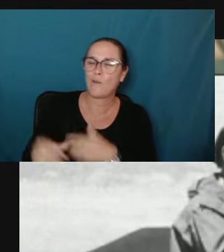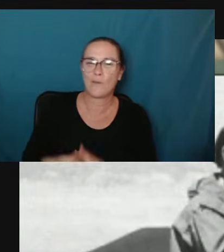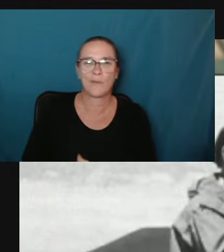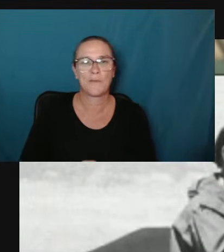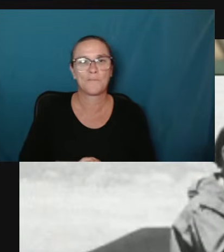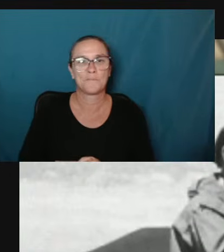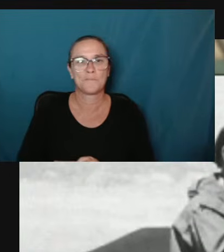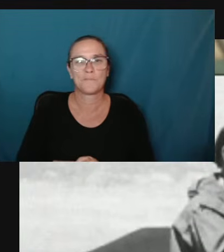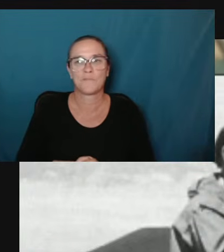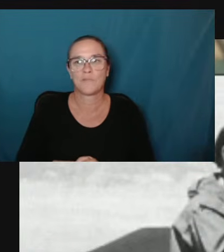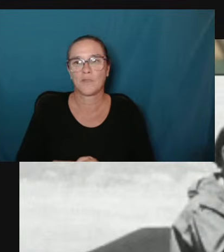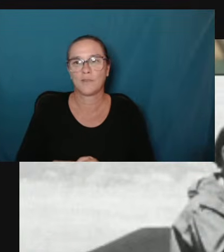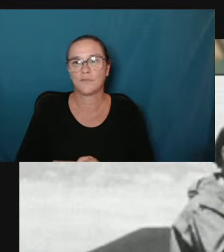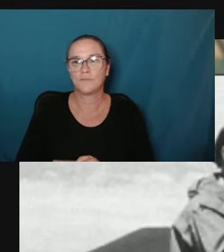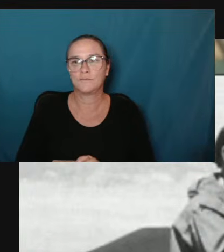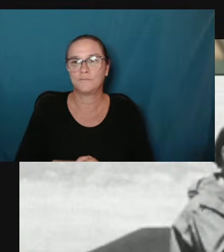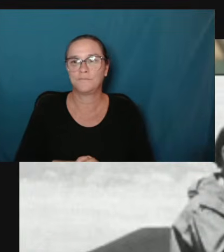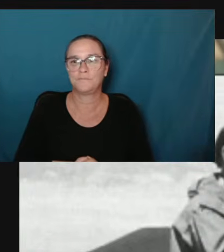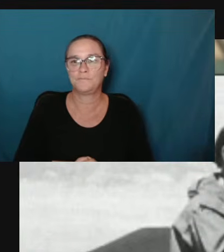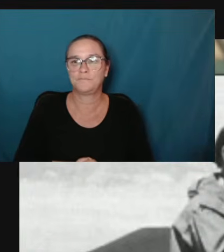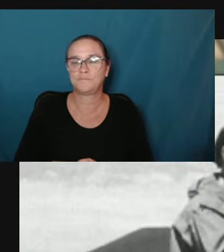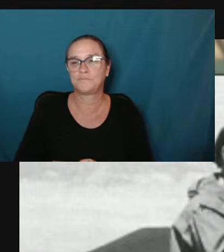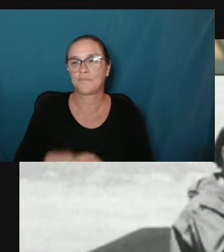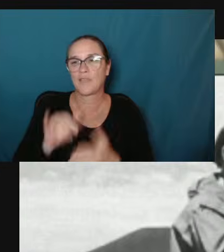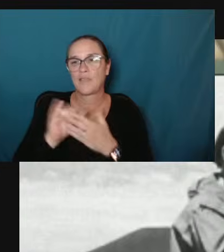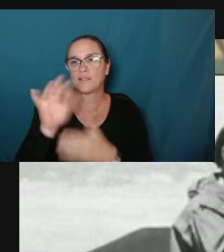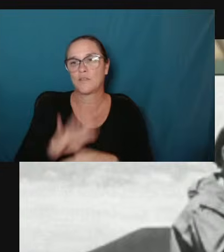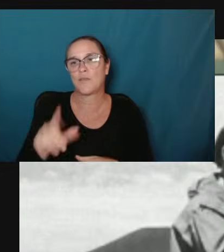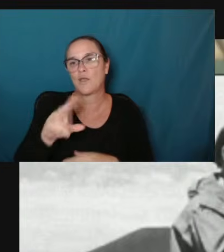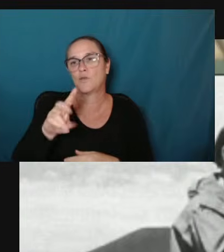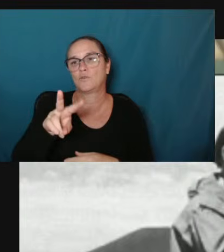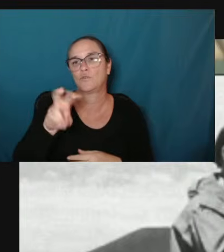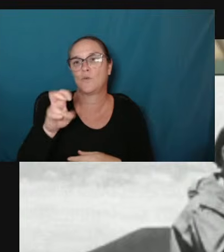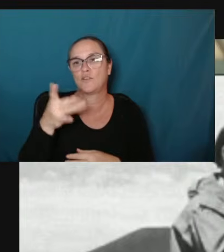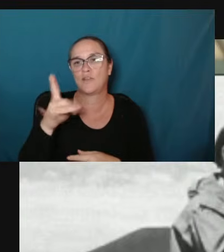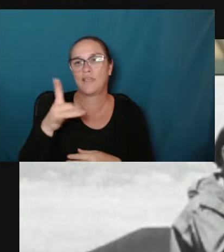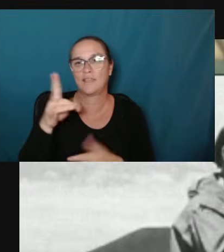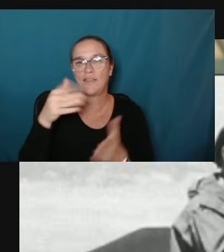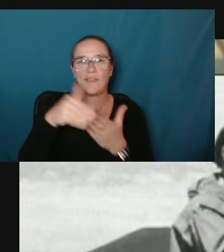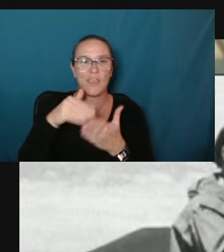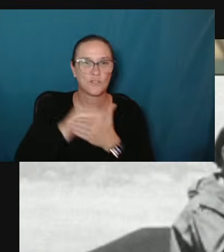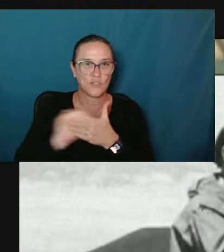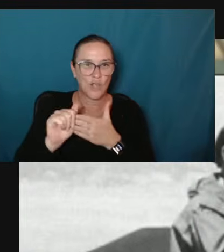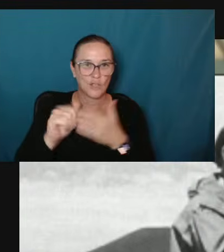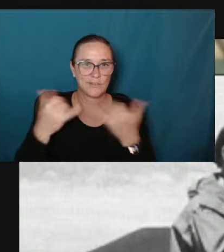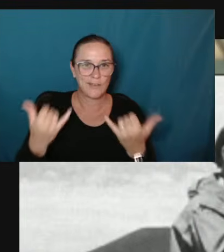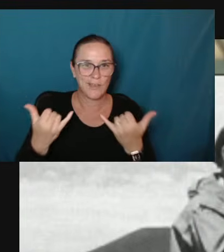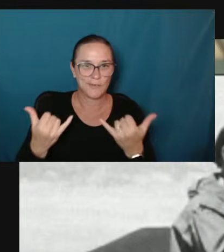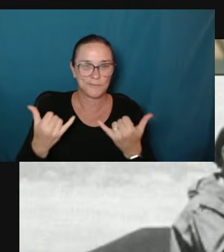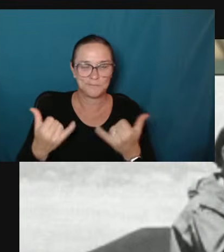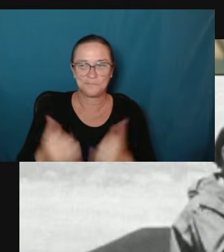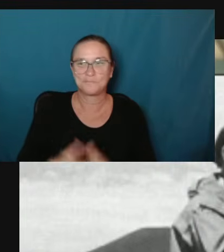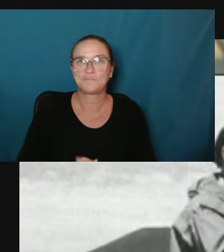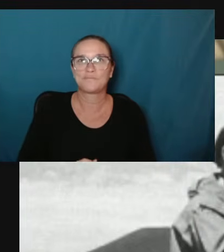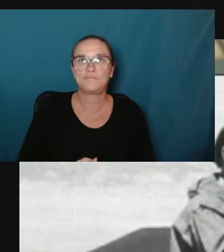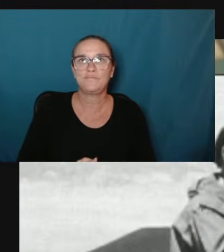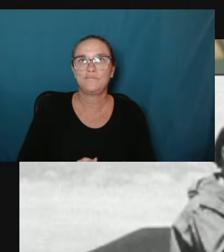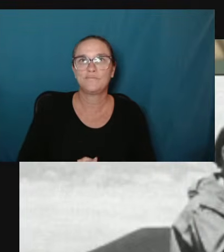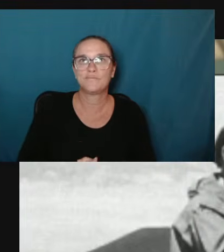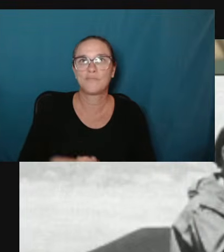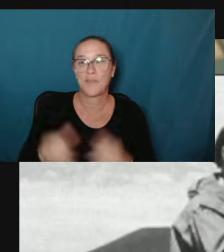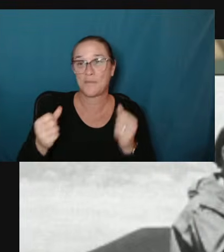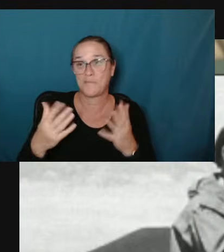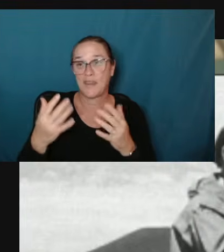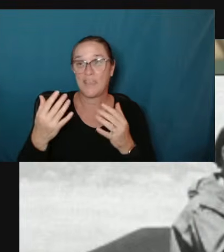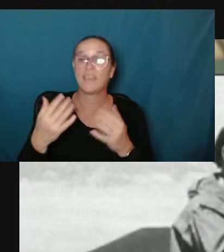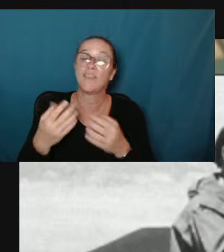So adjusted for inflation, that's about $218,000 today. Oh. And a lot of our instruments still cost that,